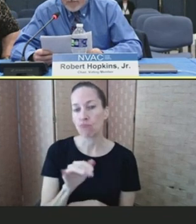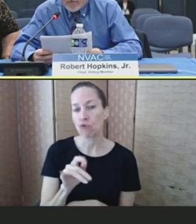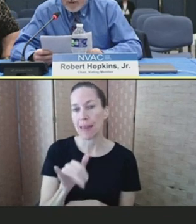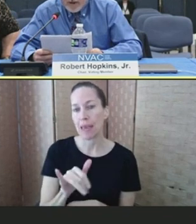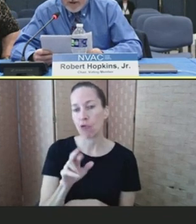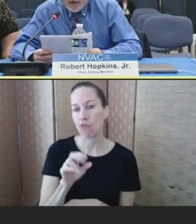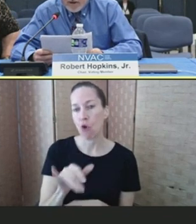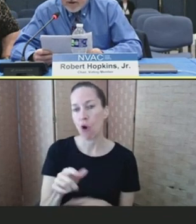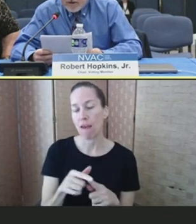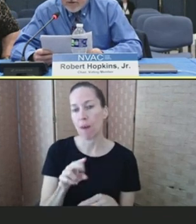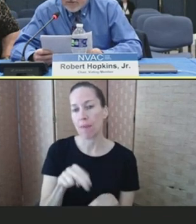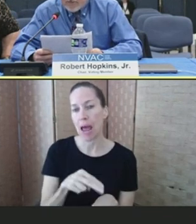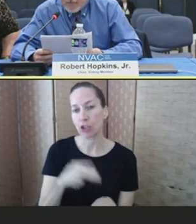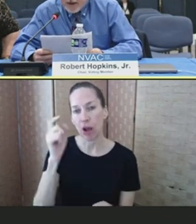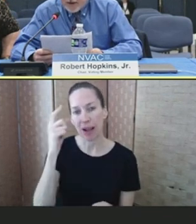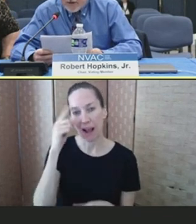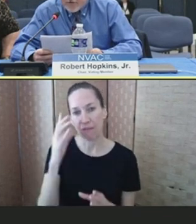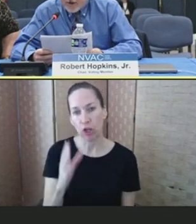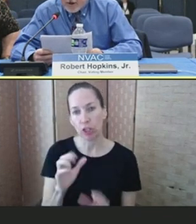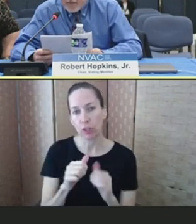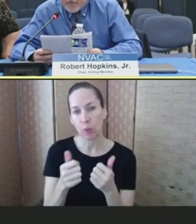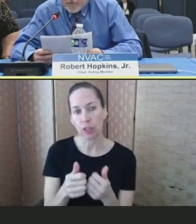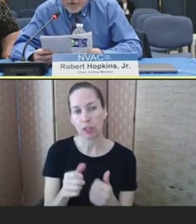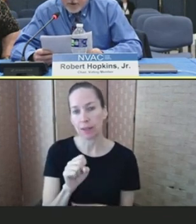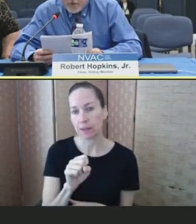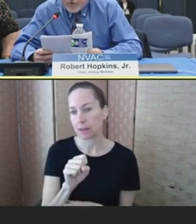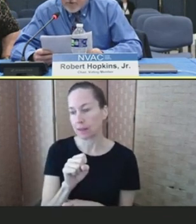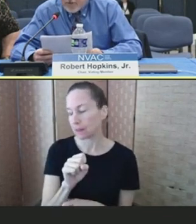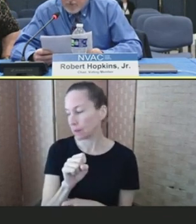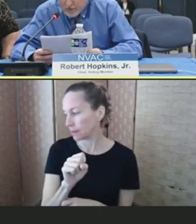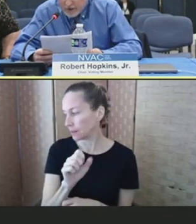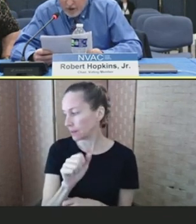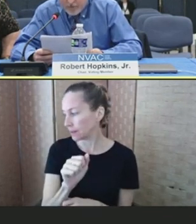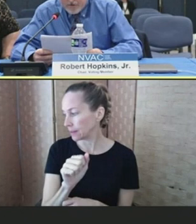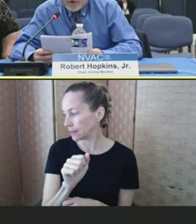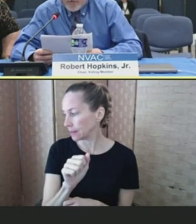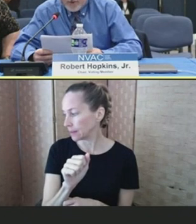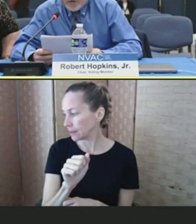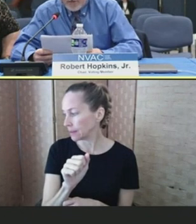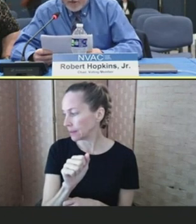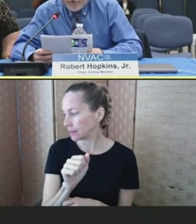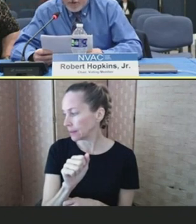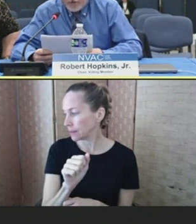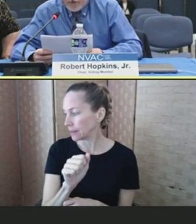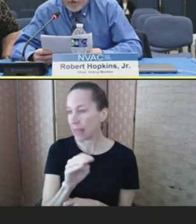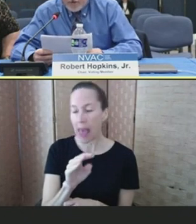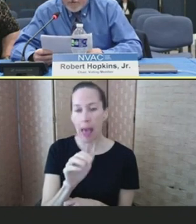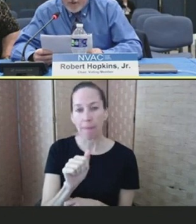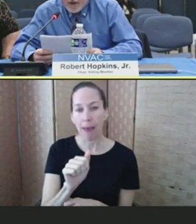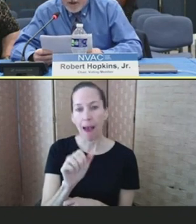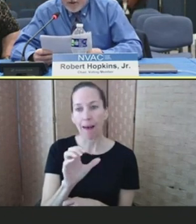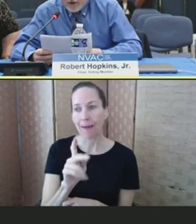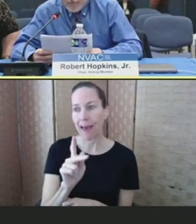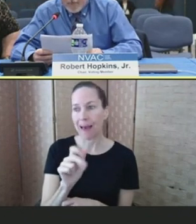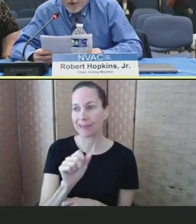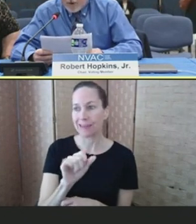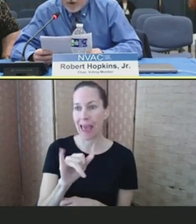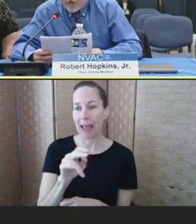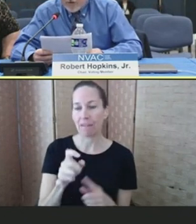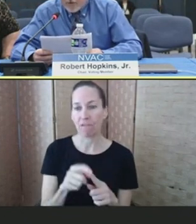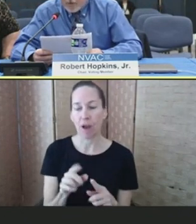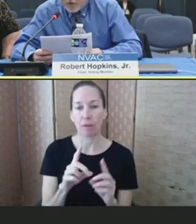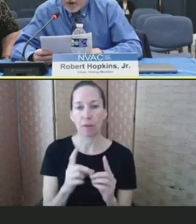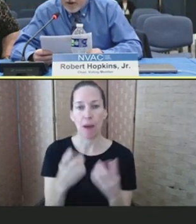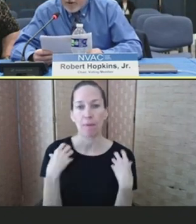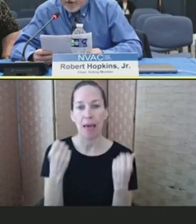Association, Siman Qaasim from the Arizona Department of Health Services, Dr. Matt Willis